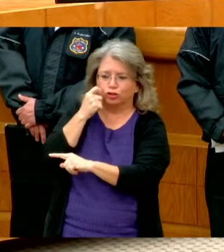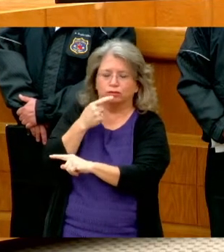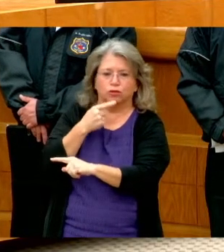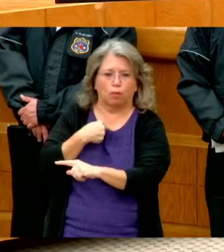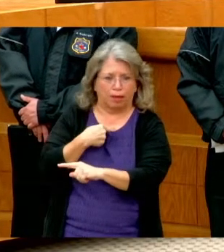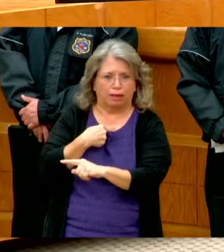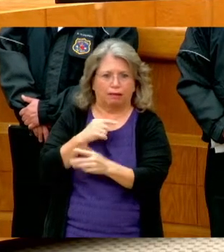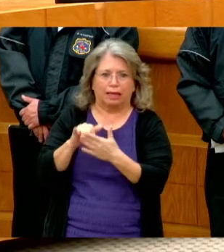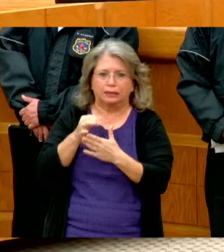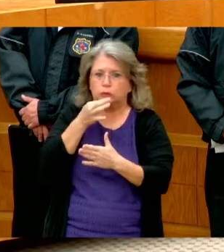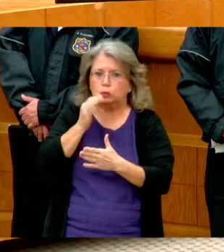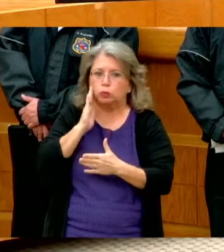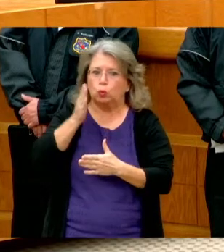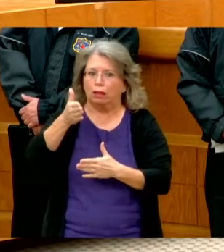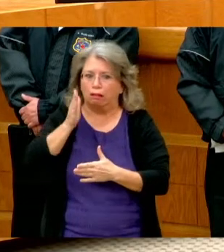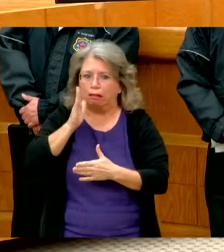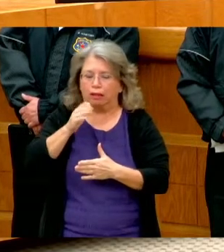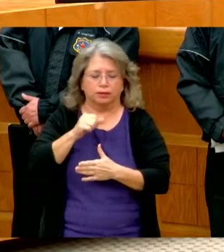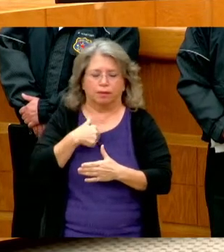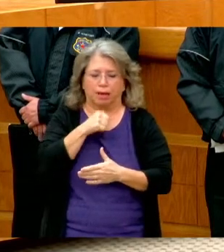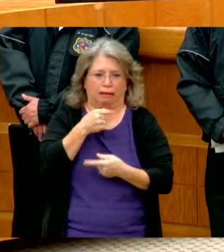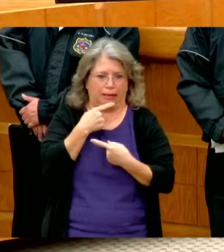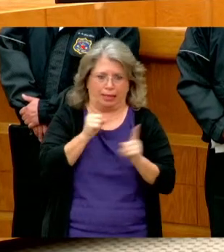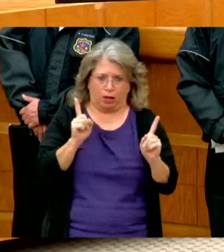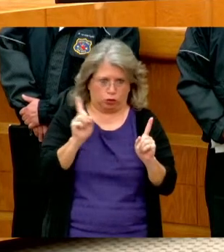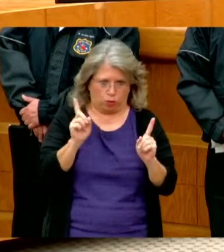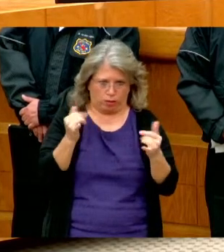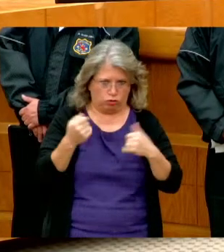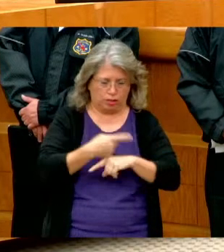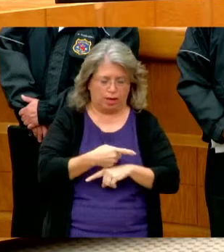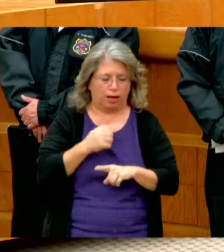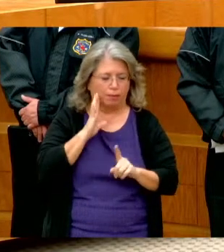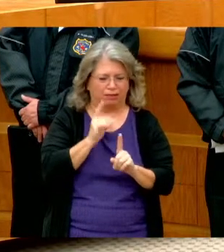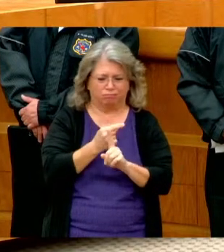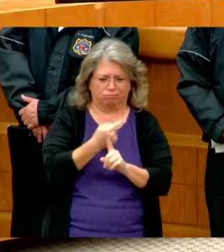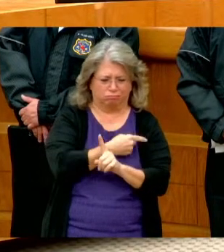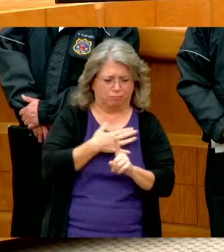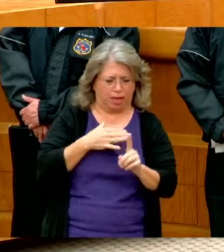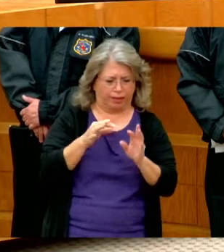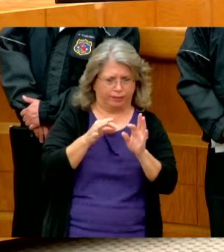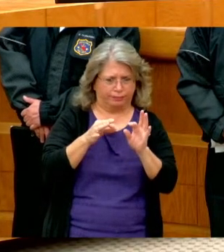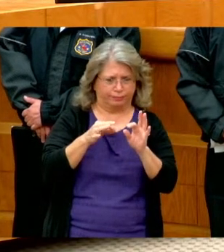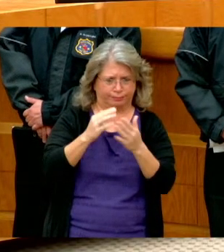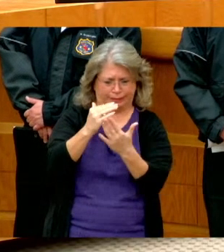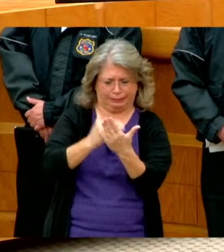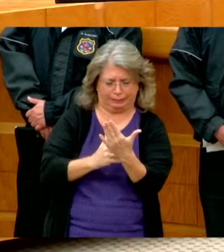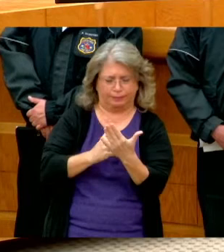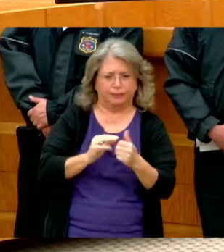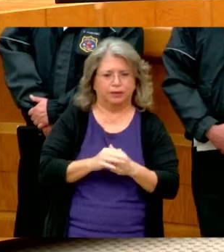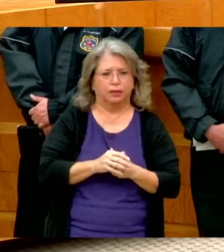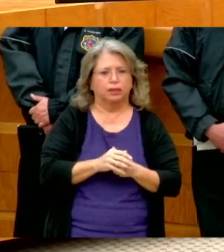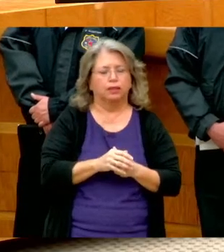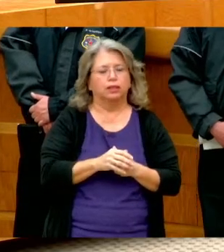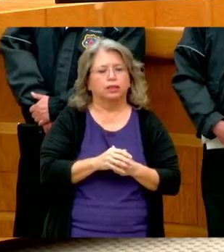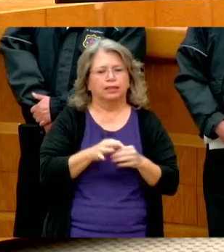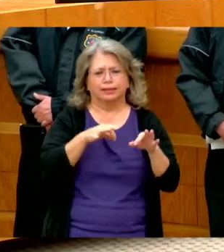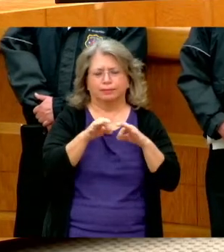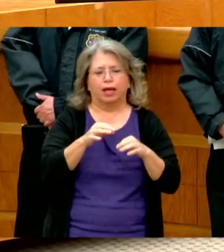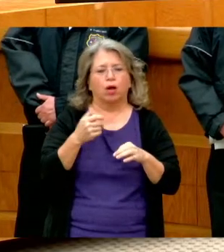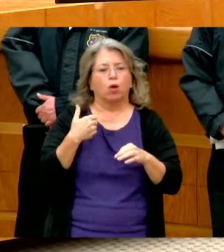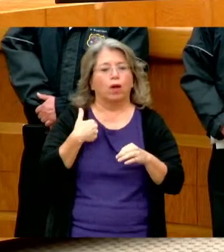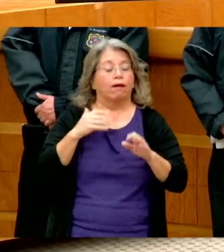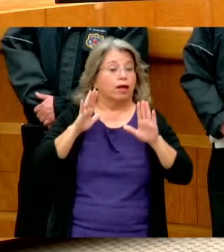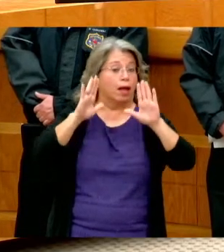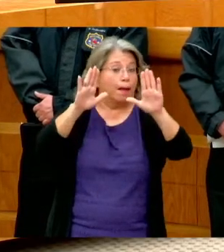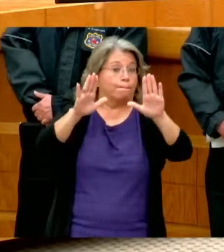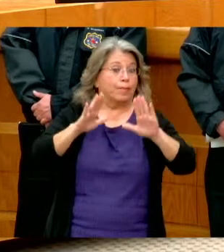I'm not going to do it today. Again, let me go off script a little bit to explain. We have an amazing opportunity